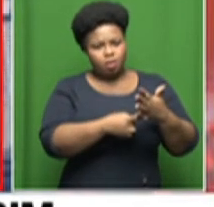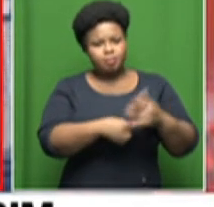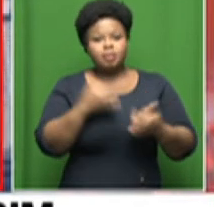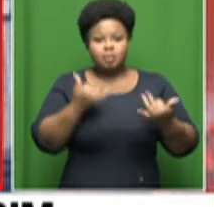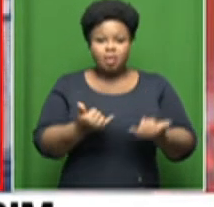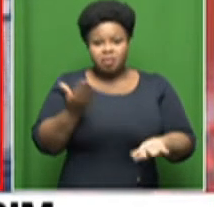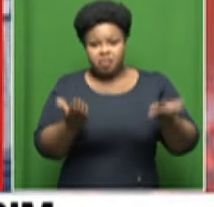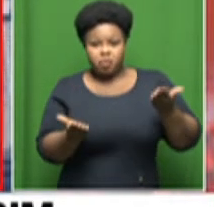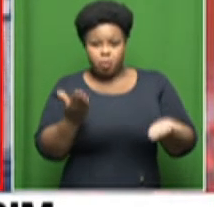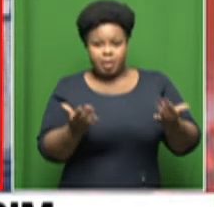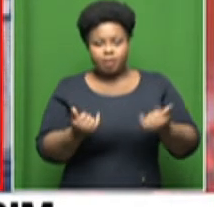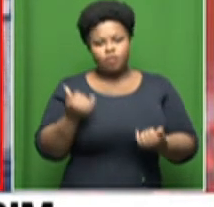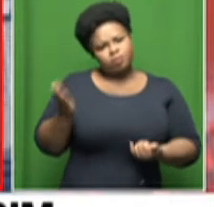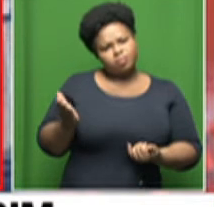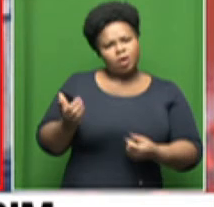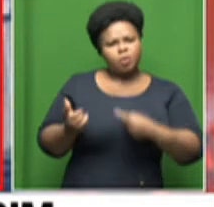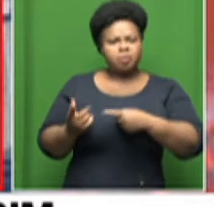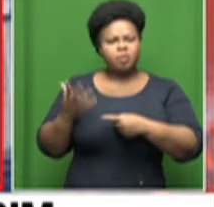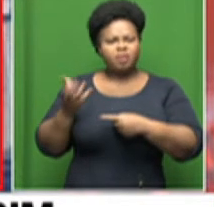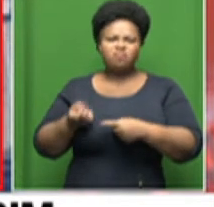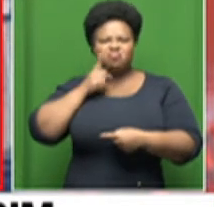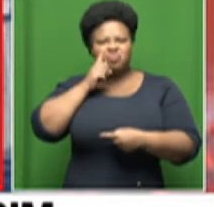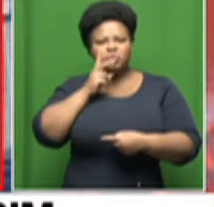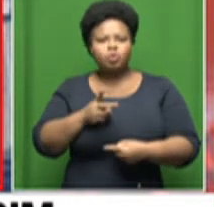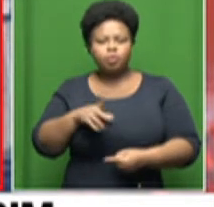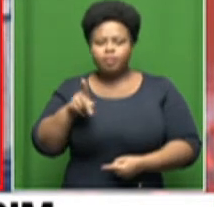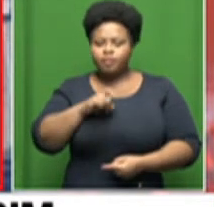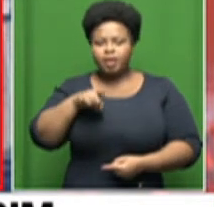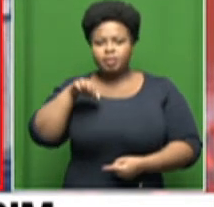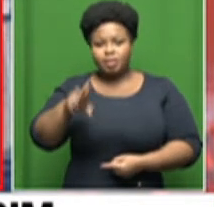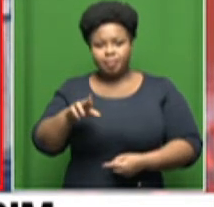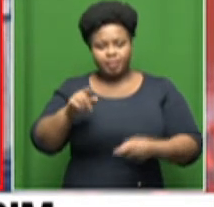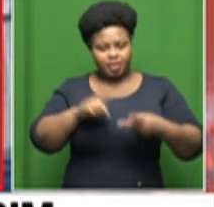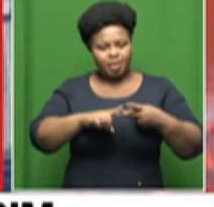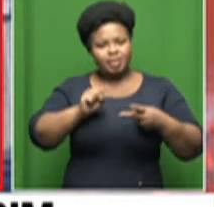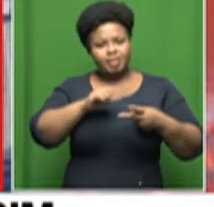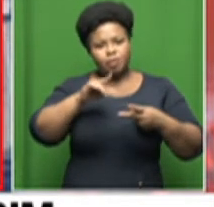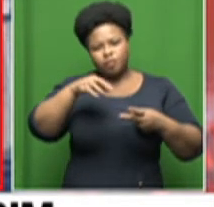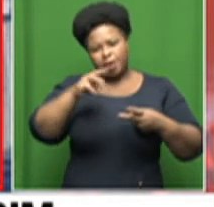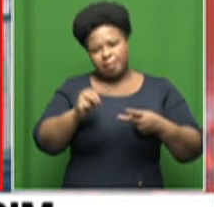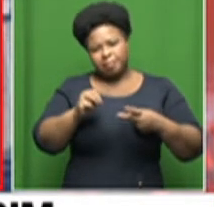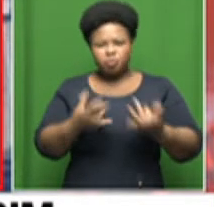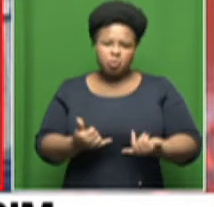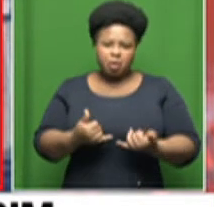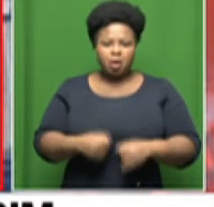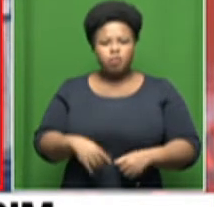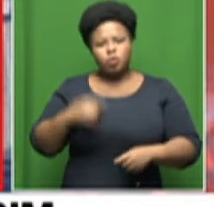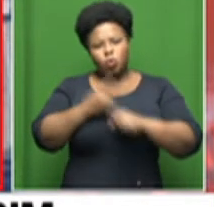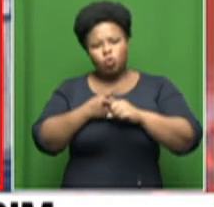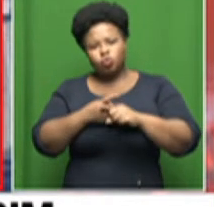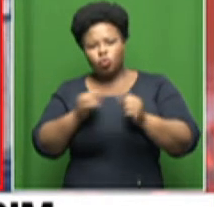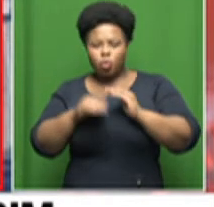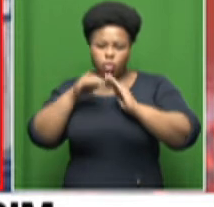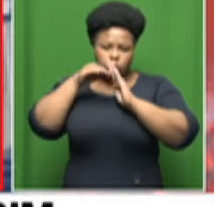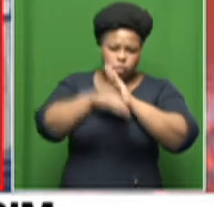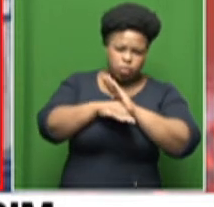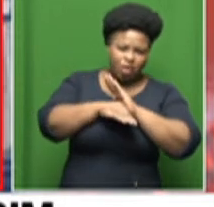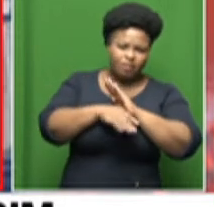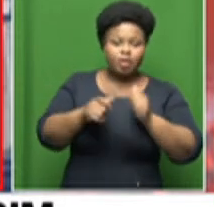the existing variants, we saw with Pfizer and Sinopharm that the decline in neutralization was small.